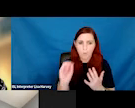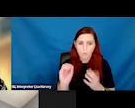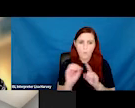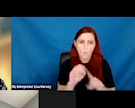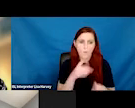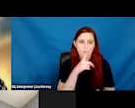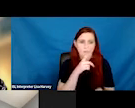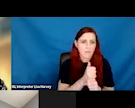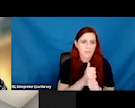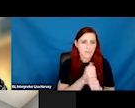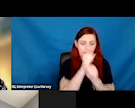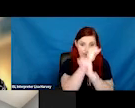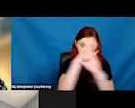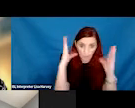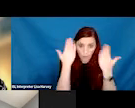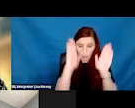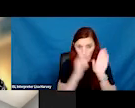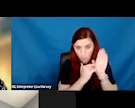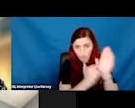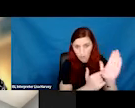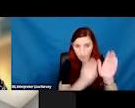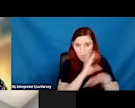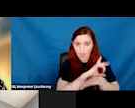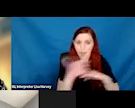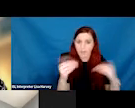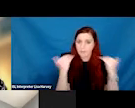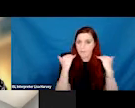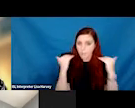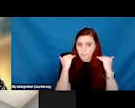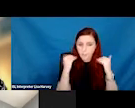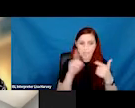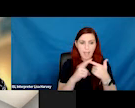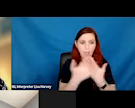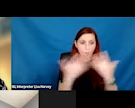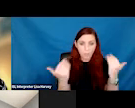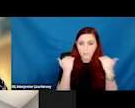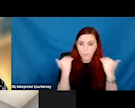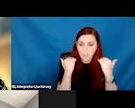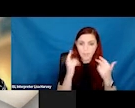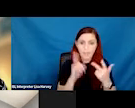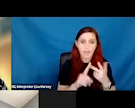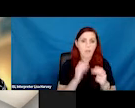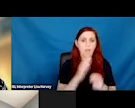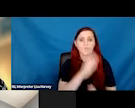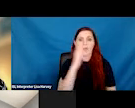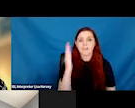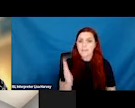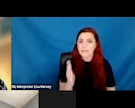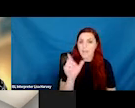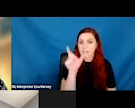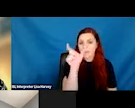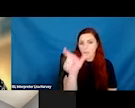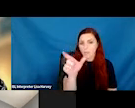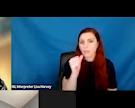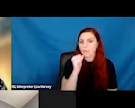it shows you very clearly, you know, the type of information, the scale of information. On the right-hand side, the